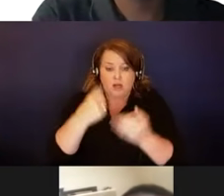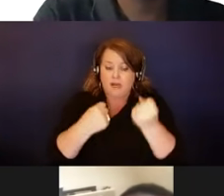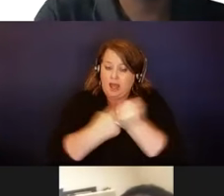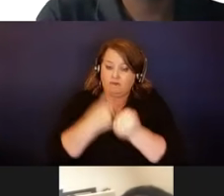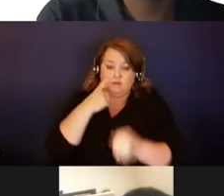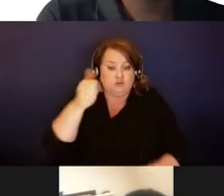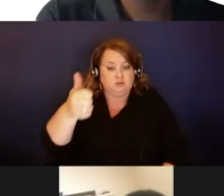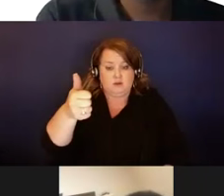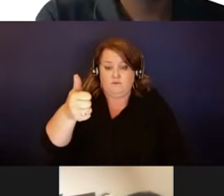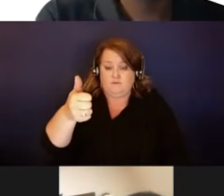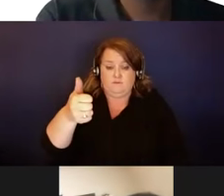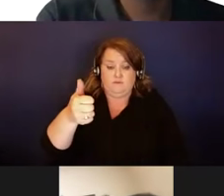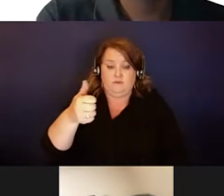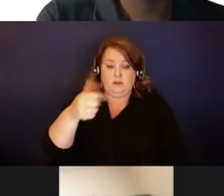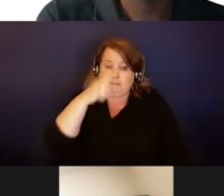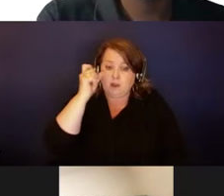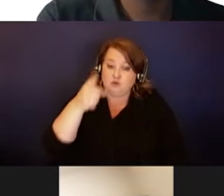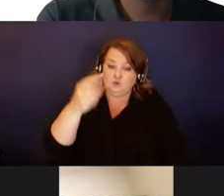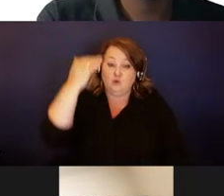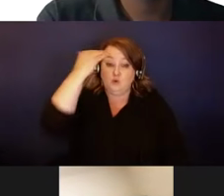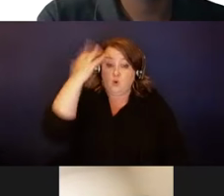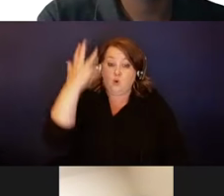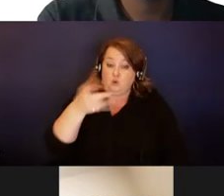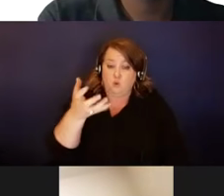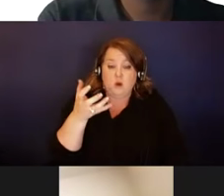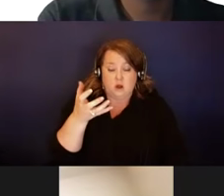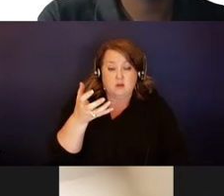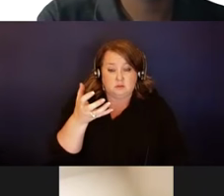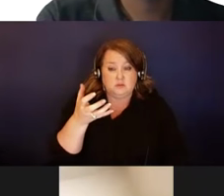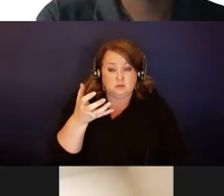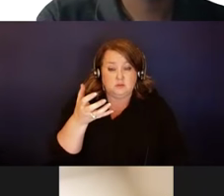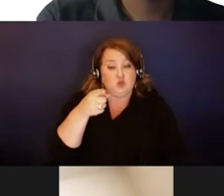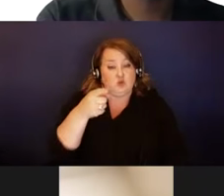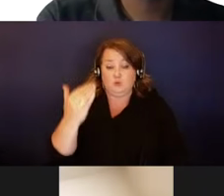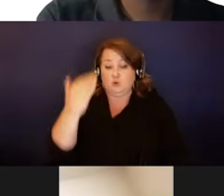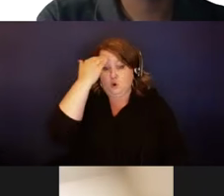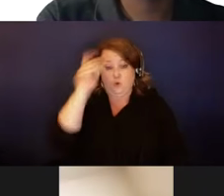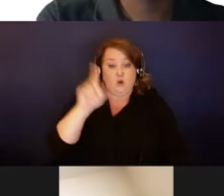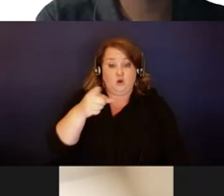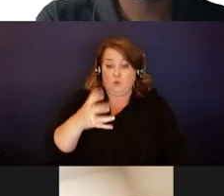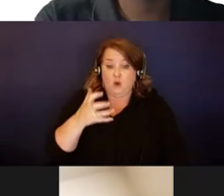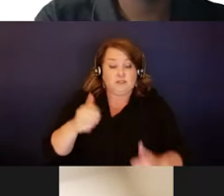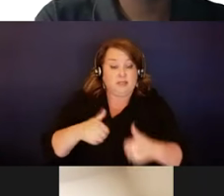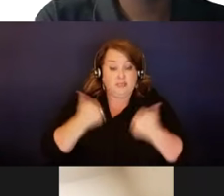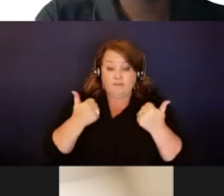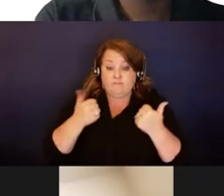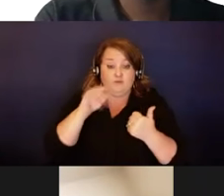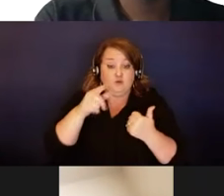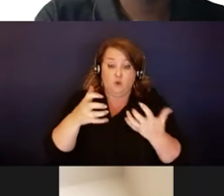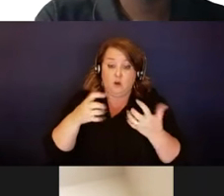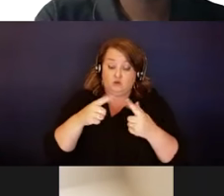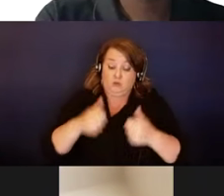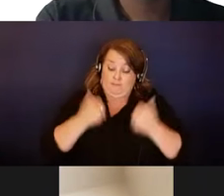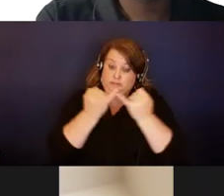yourself, because you know what you want and you know where you want to live. If you want to live